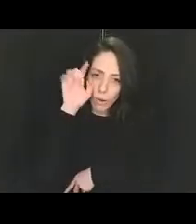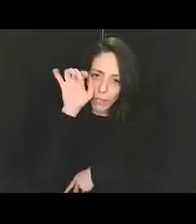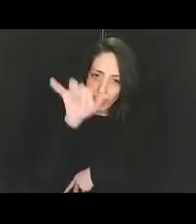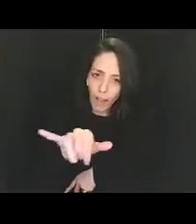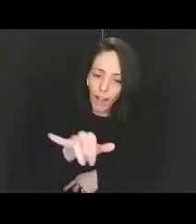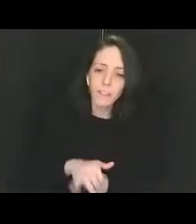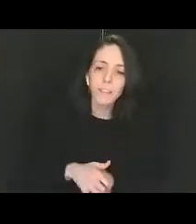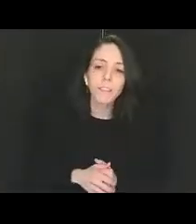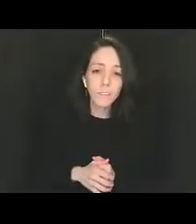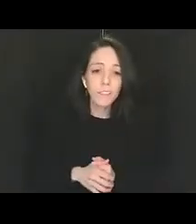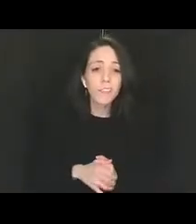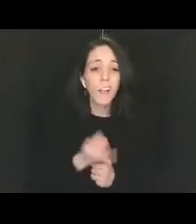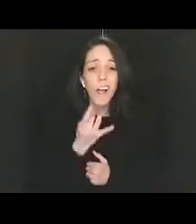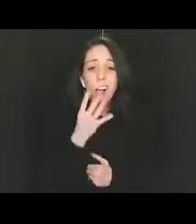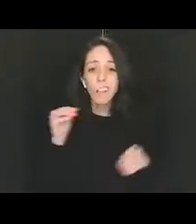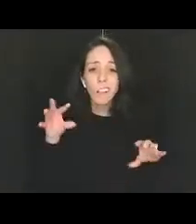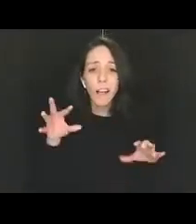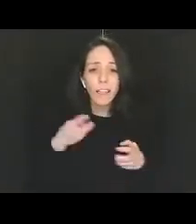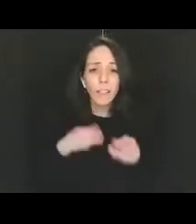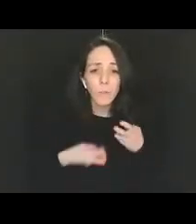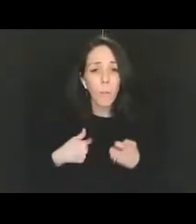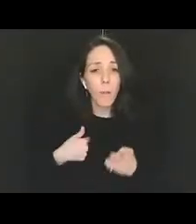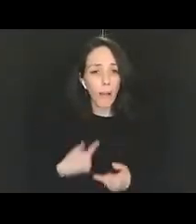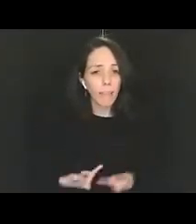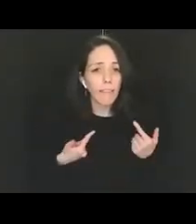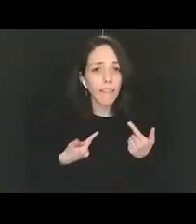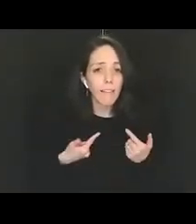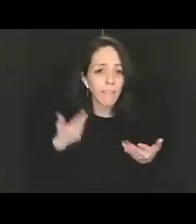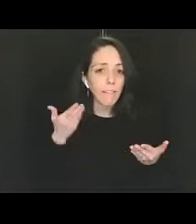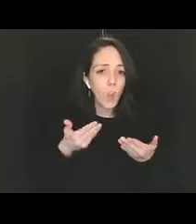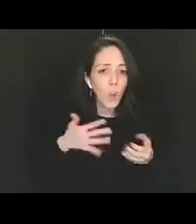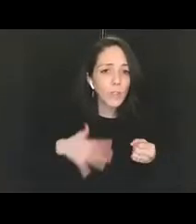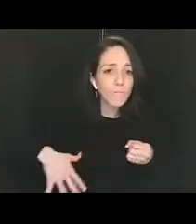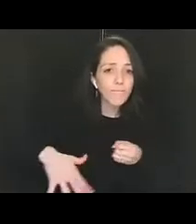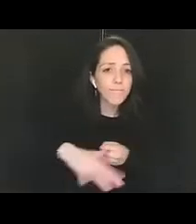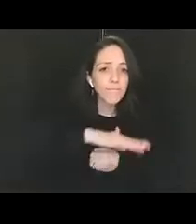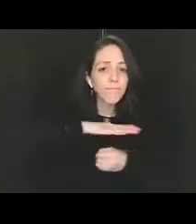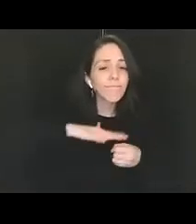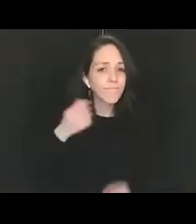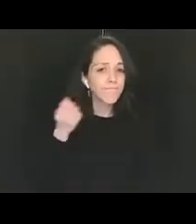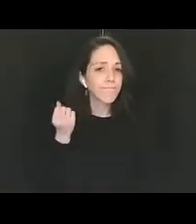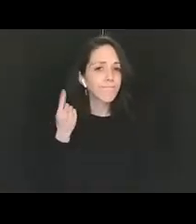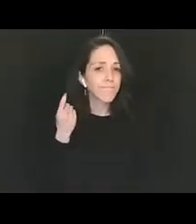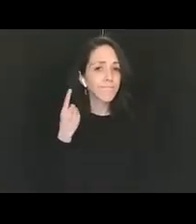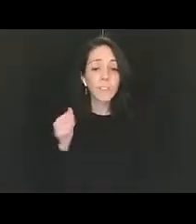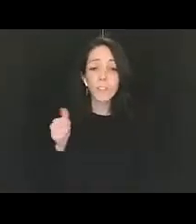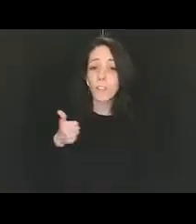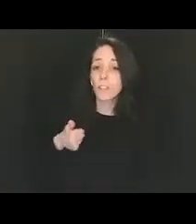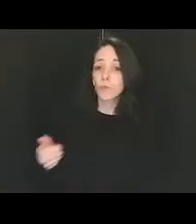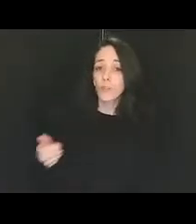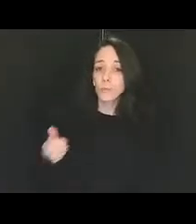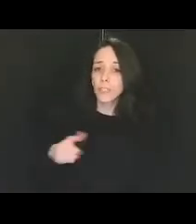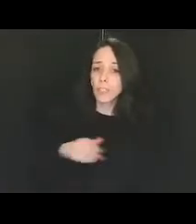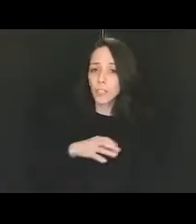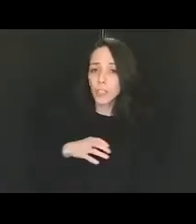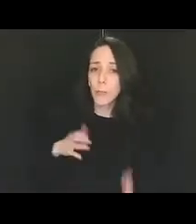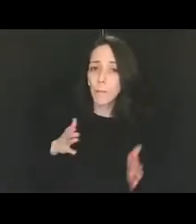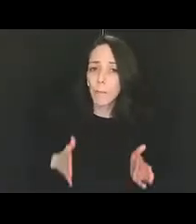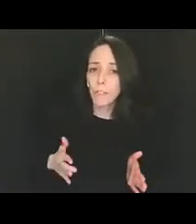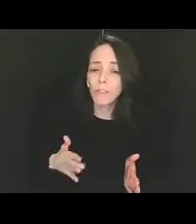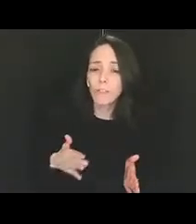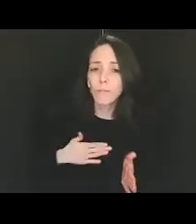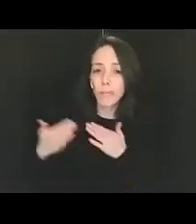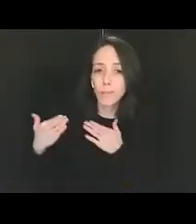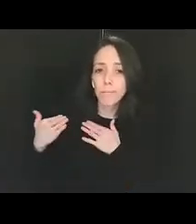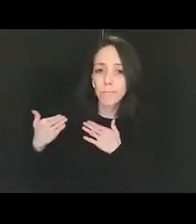live around those areas that you mentioned. So, and as the transportation commissioner, that's been honestly my